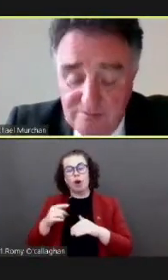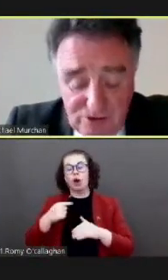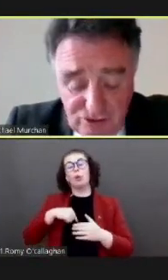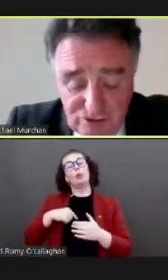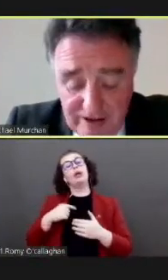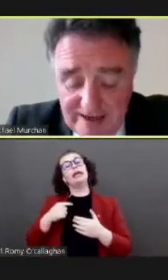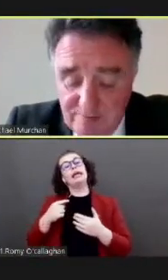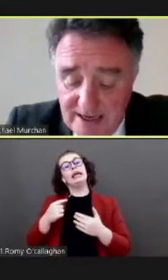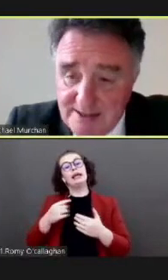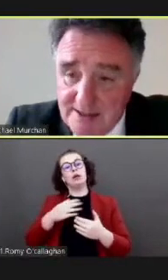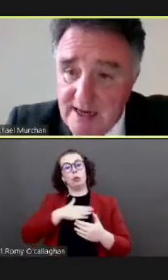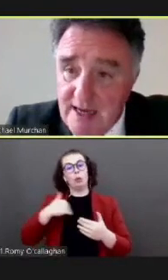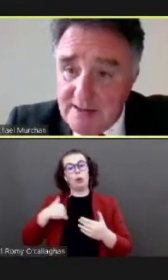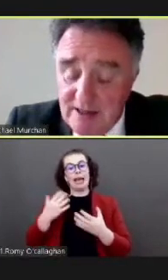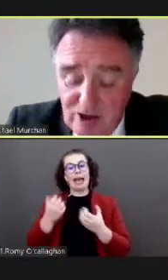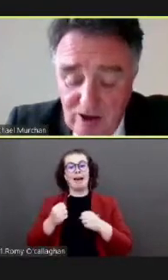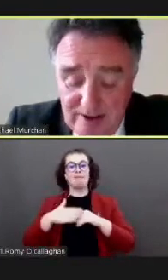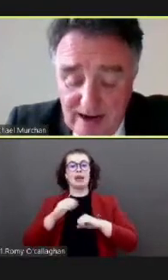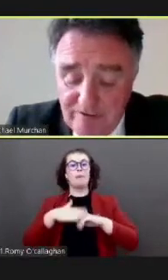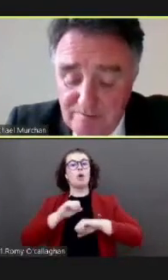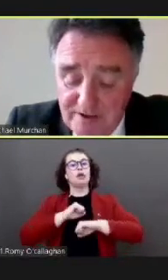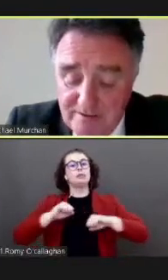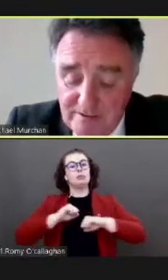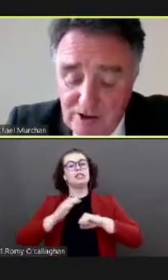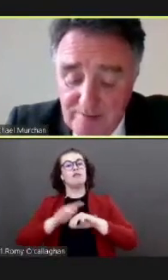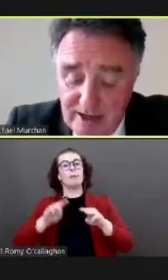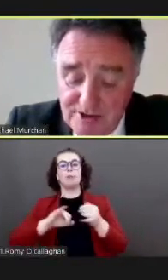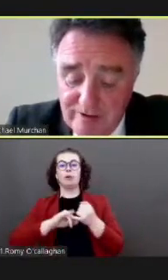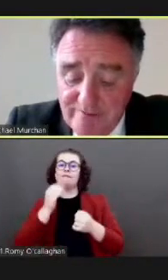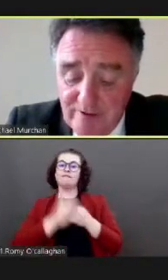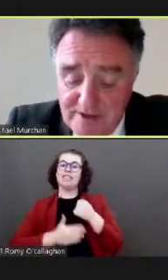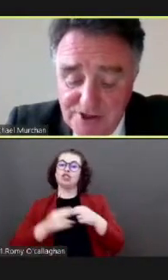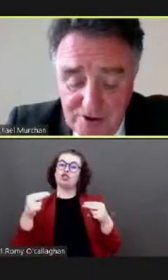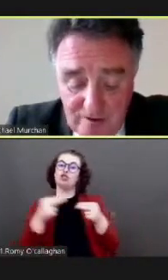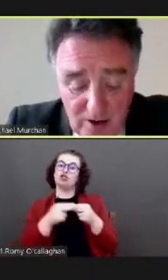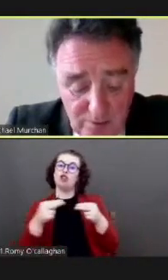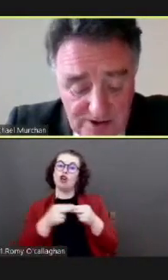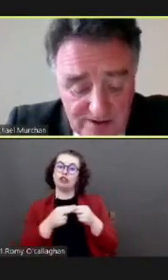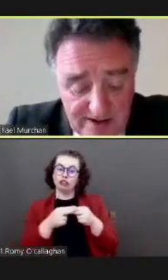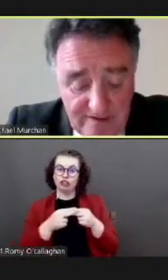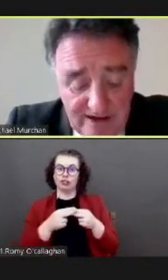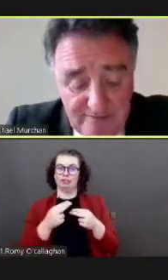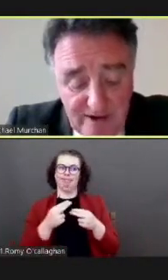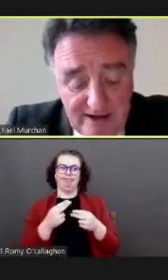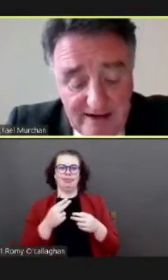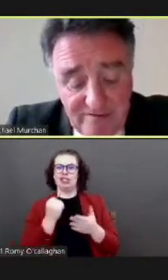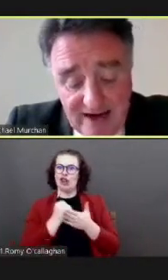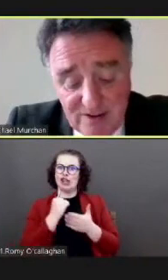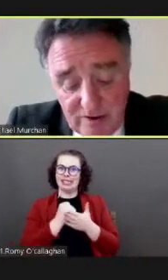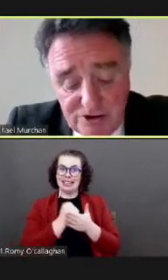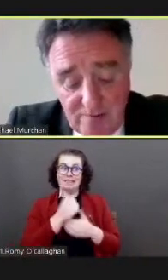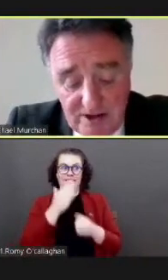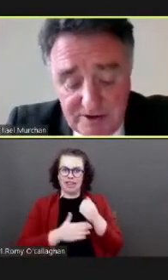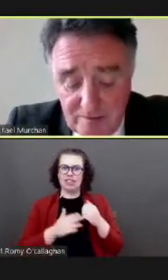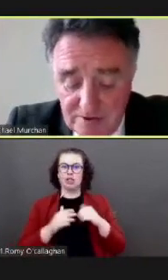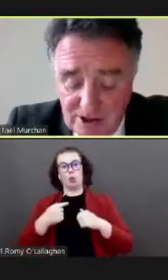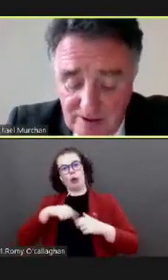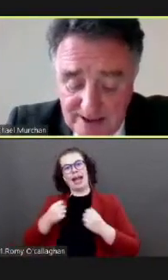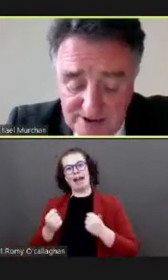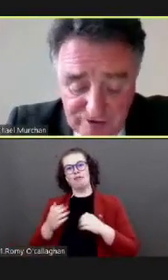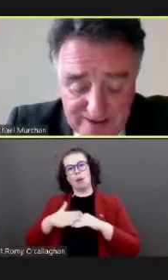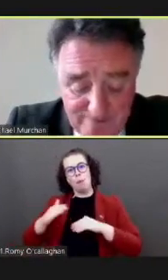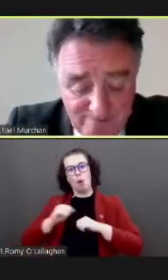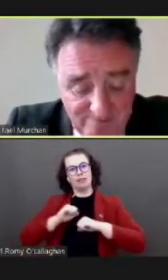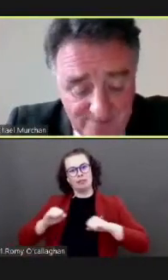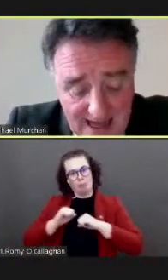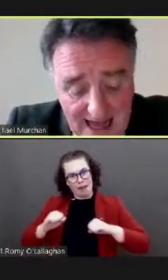graduate training places that will be coming on stream from this year onwards. In effect, we're doubling the numbers